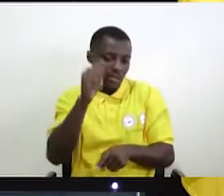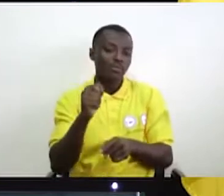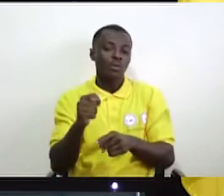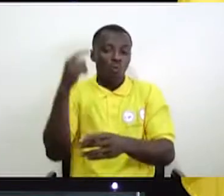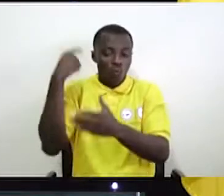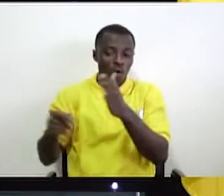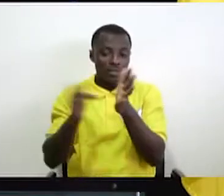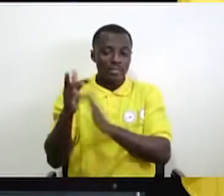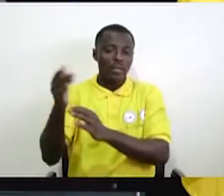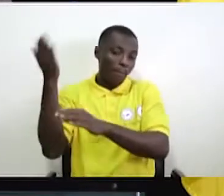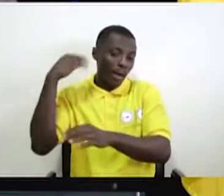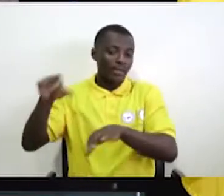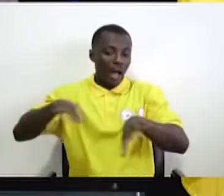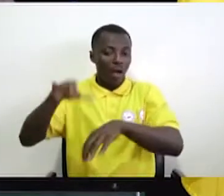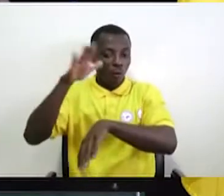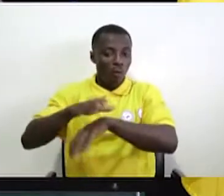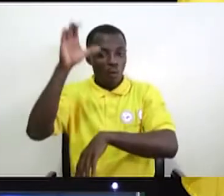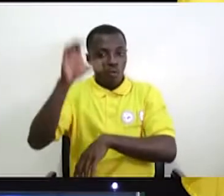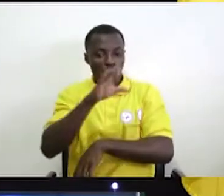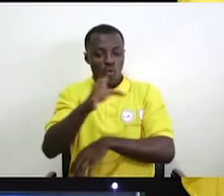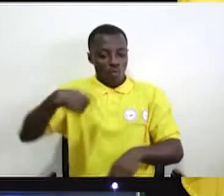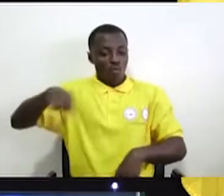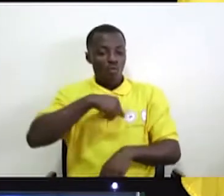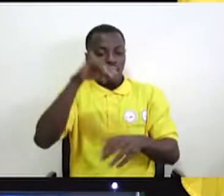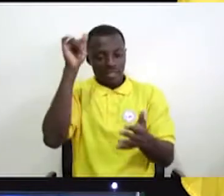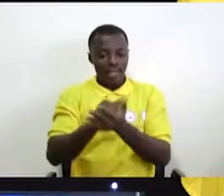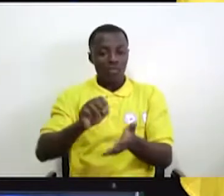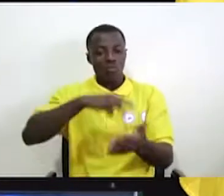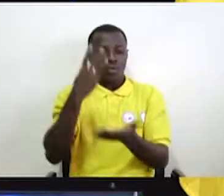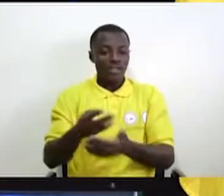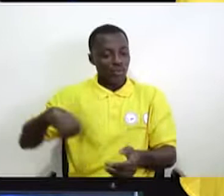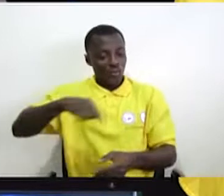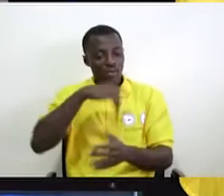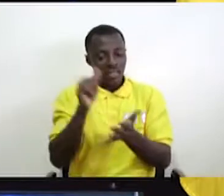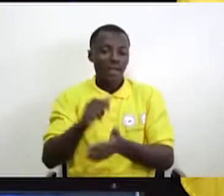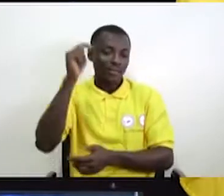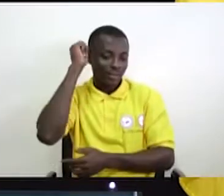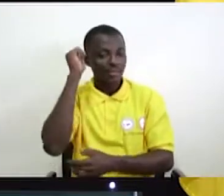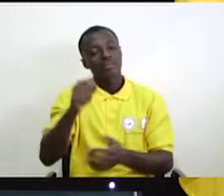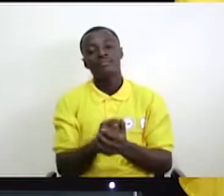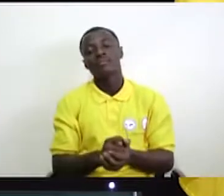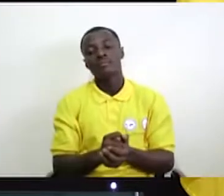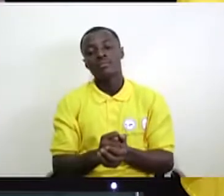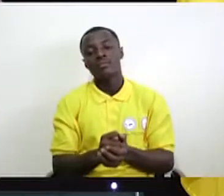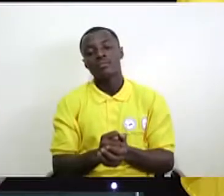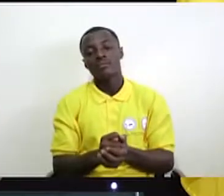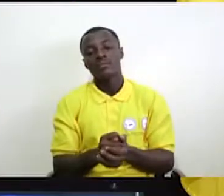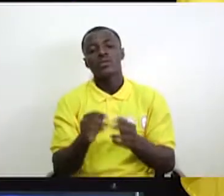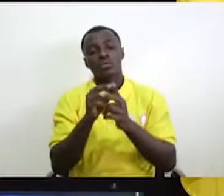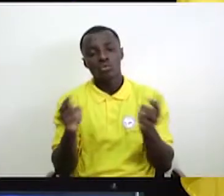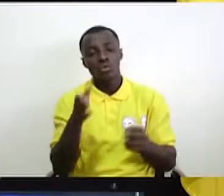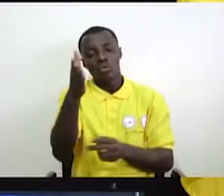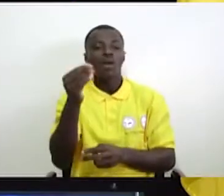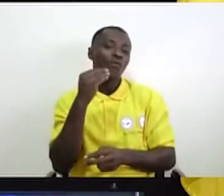on the cross. And so I want to encourage you that any space that you have, you also give him